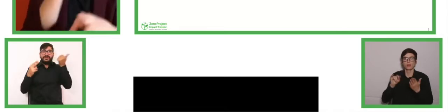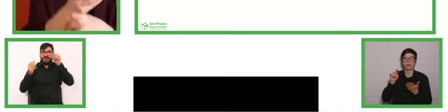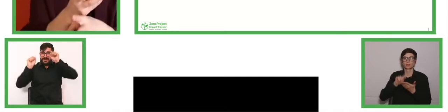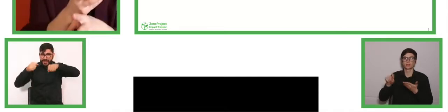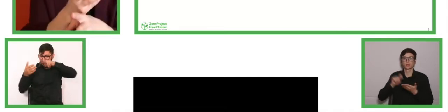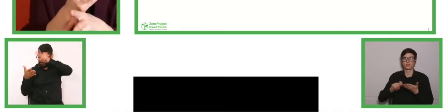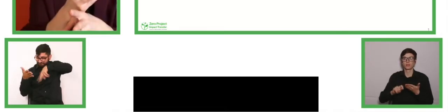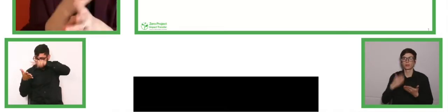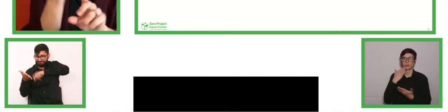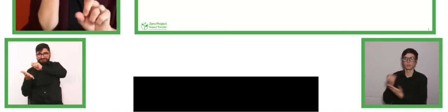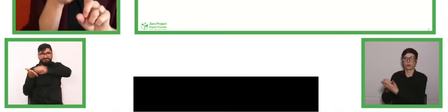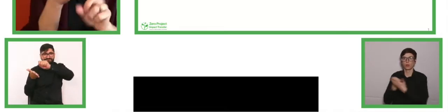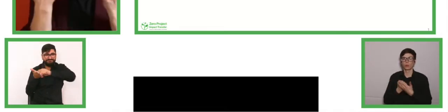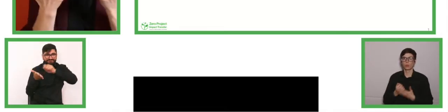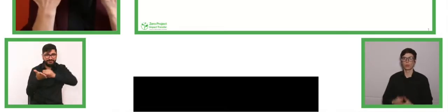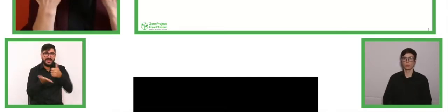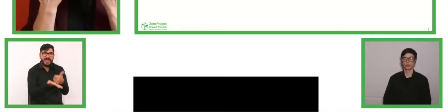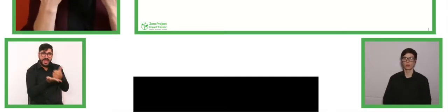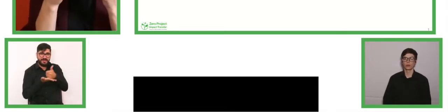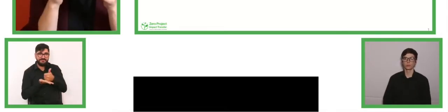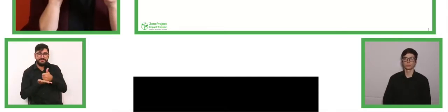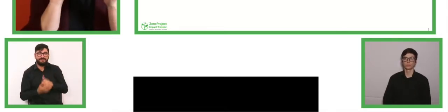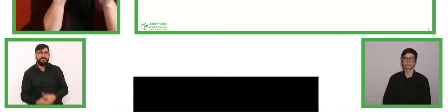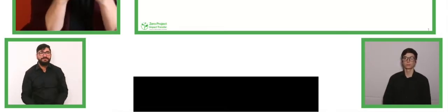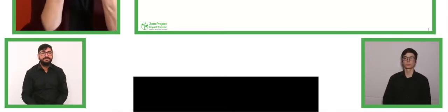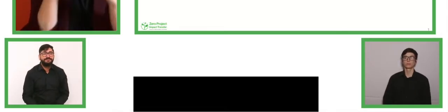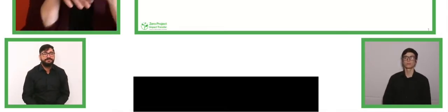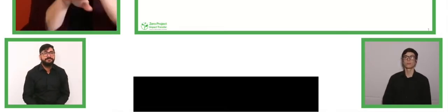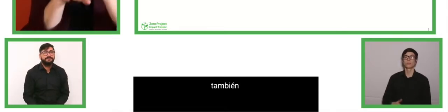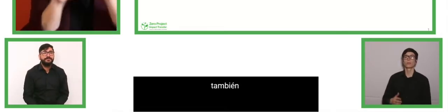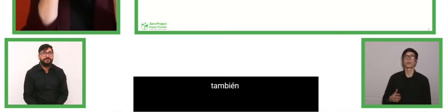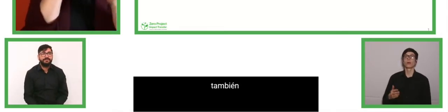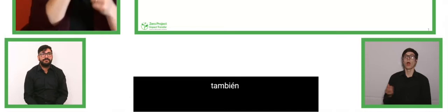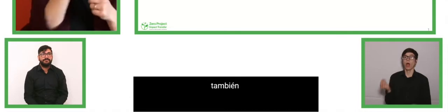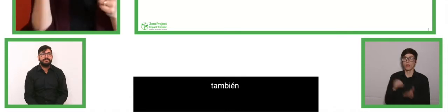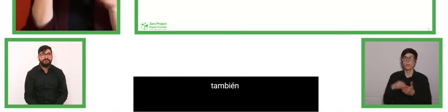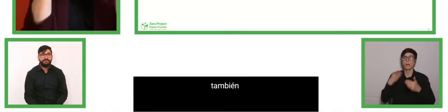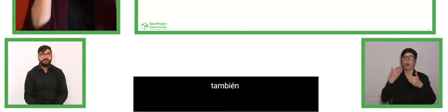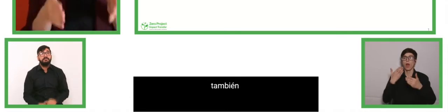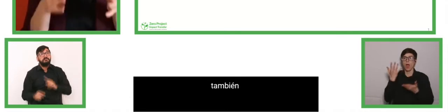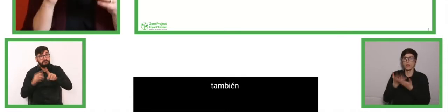And also their access to the world at large.